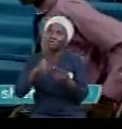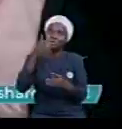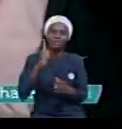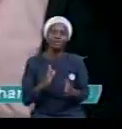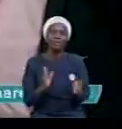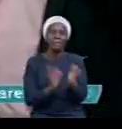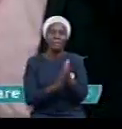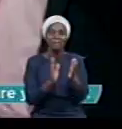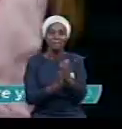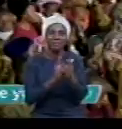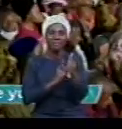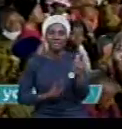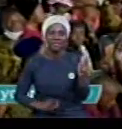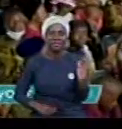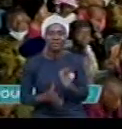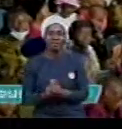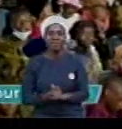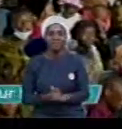Lord.